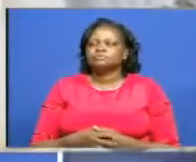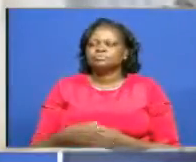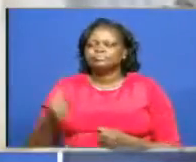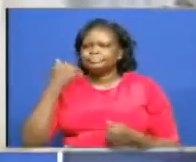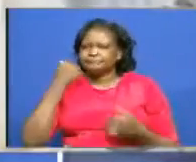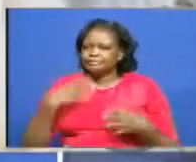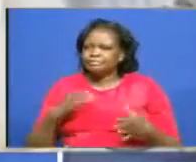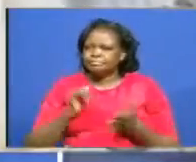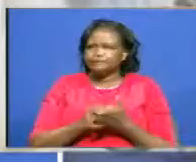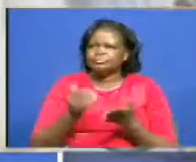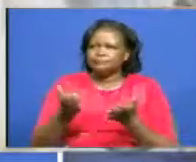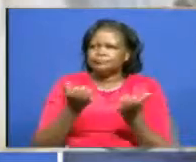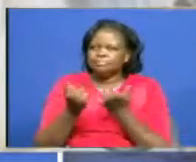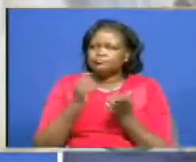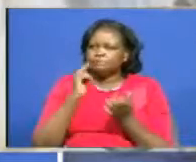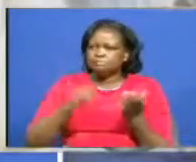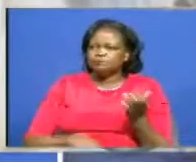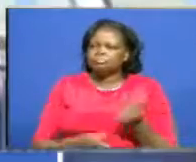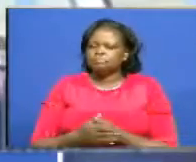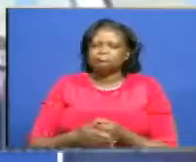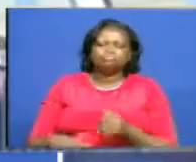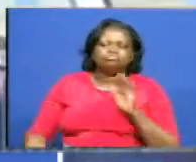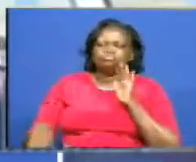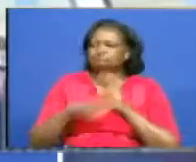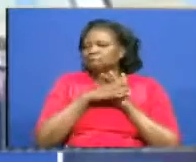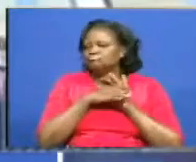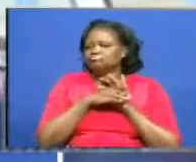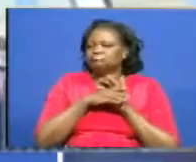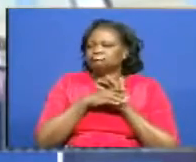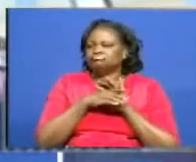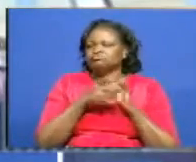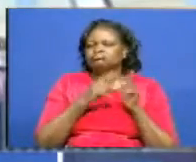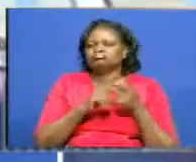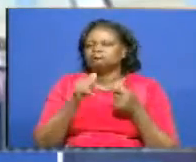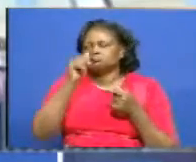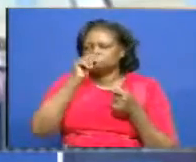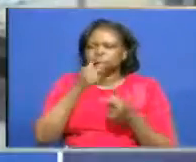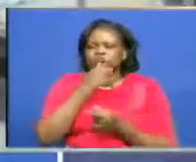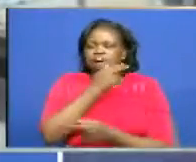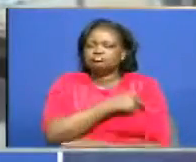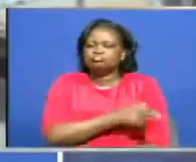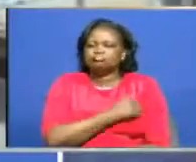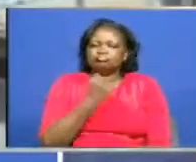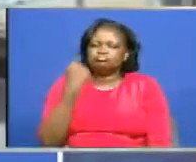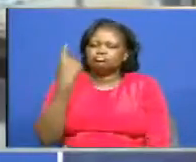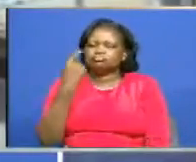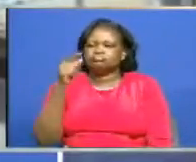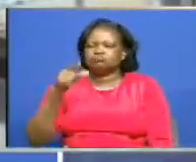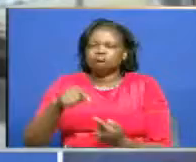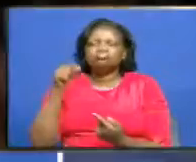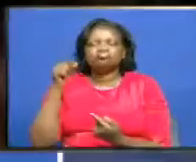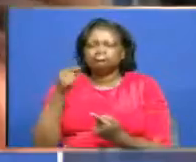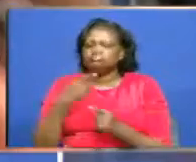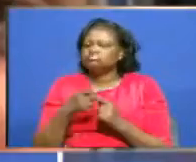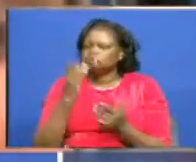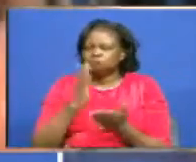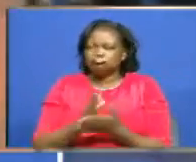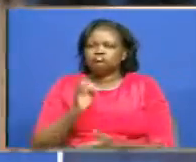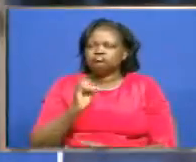Patients seeking services say they have been turned away, with private hospitals remaining the only option despite the cost involved.